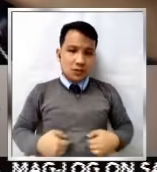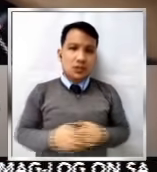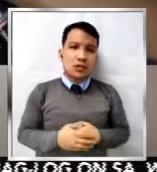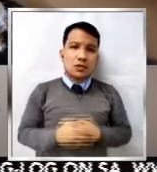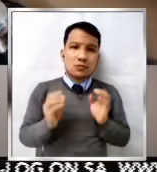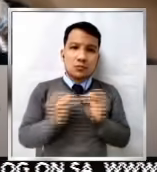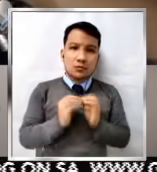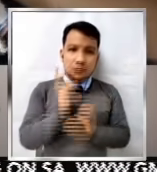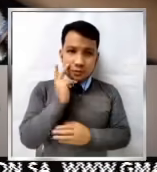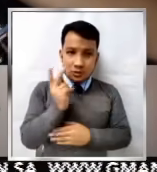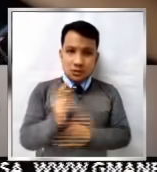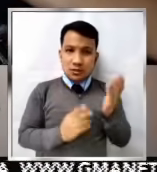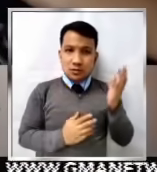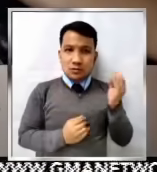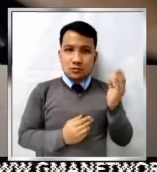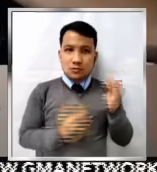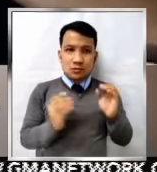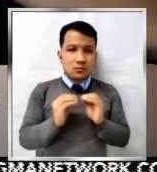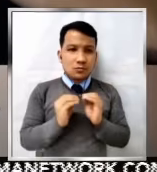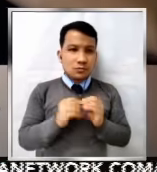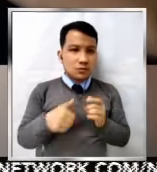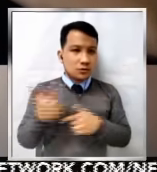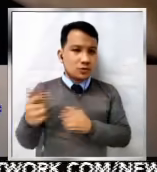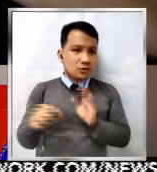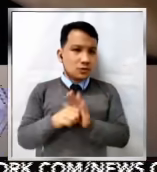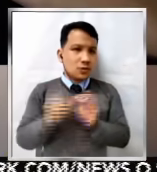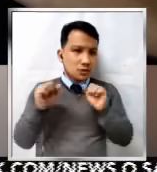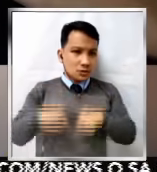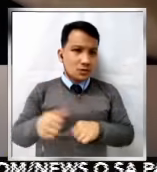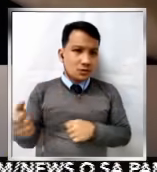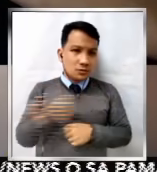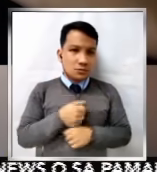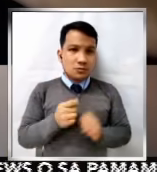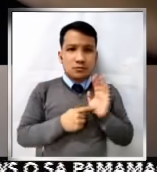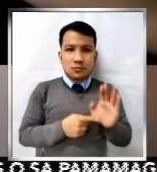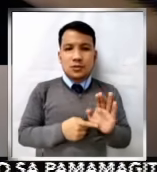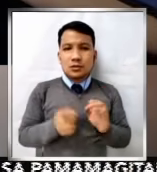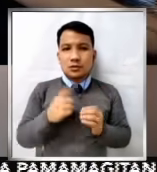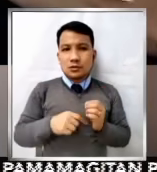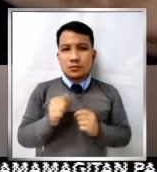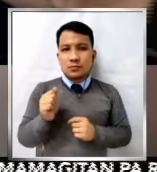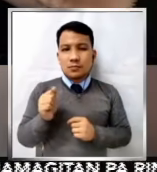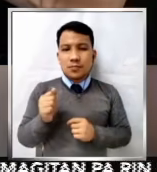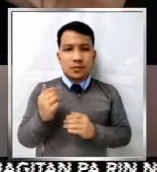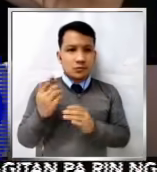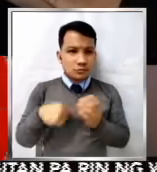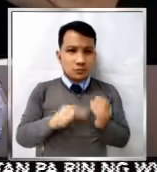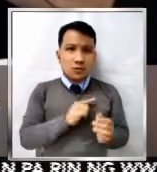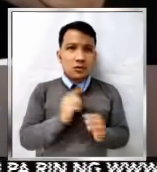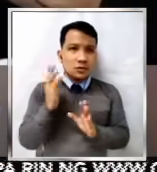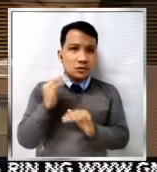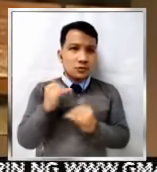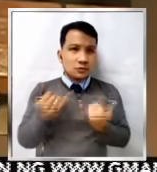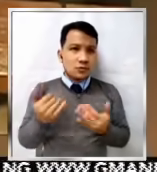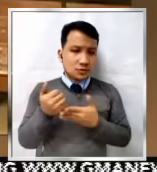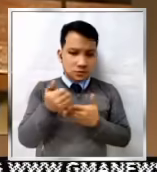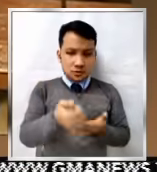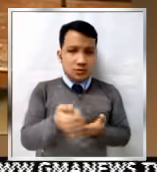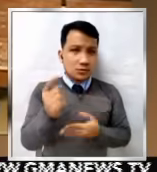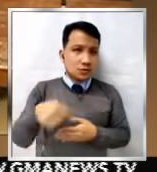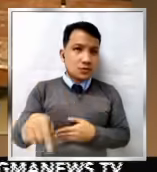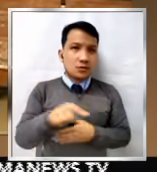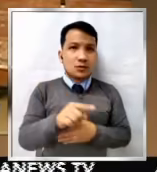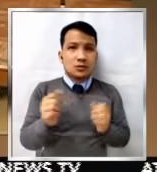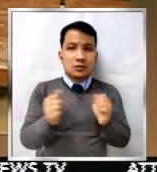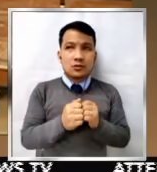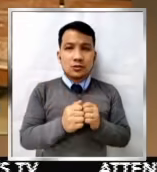taken as many samples as we could from the cadaver. We hope that this will help us conclude the investigation.